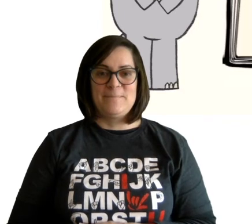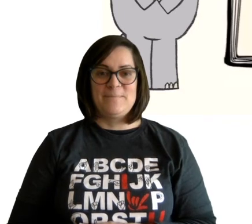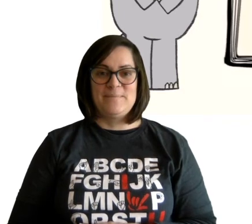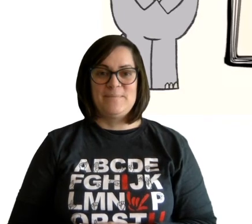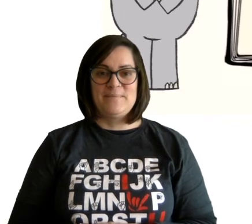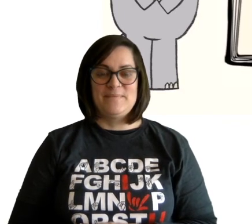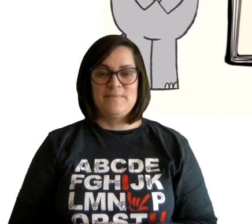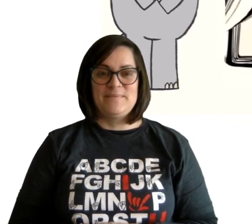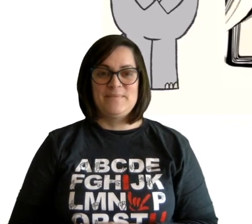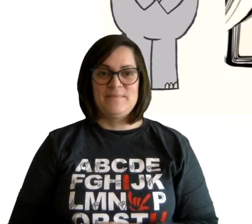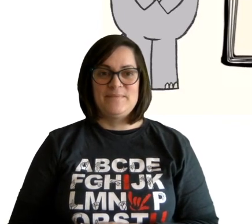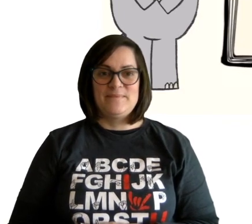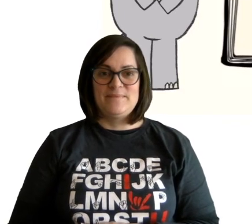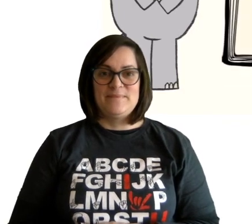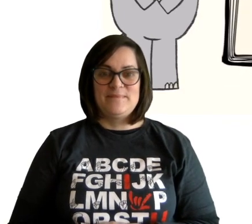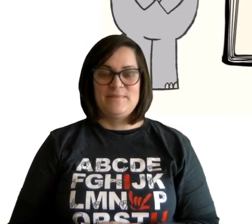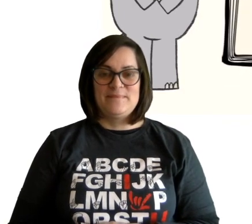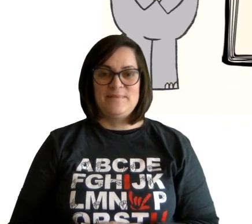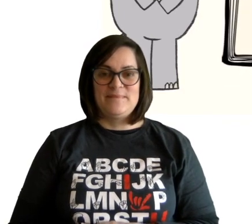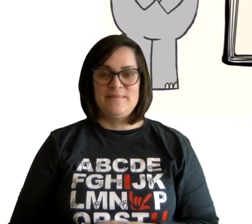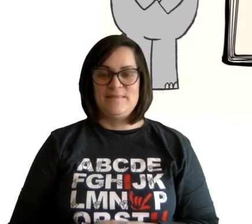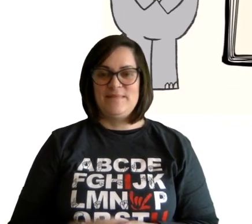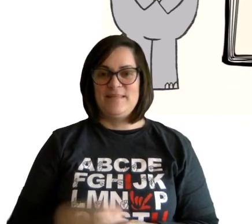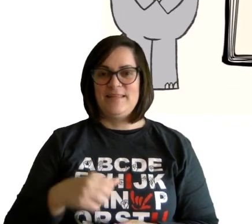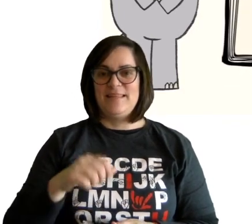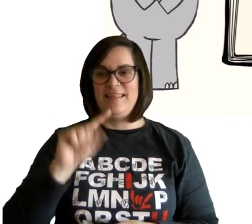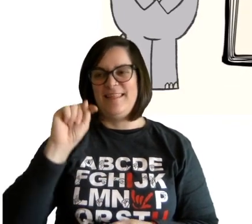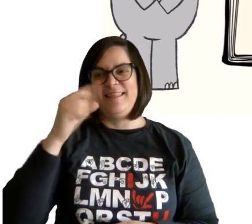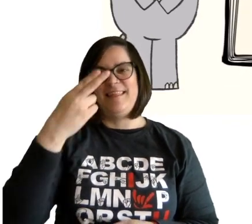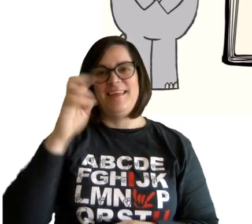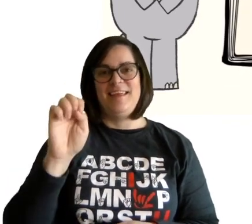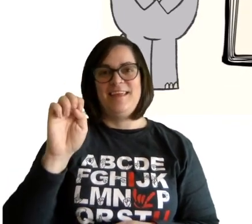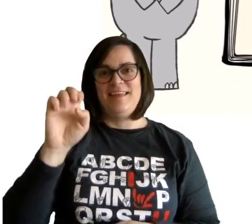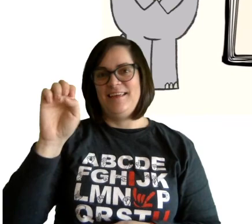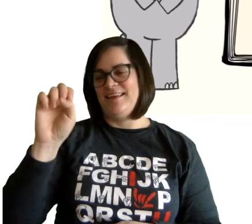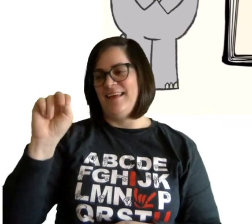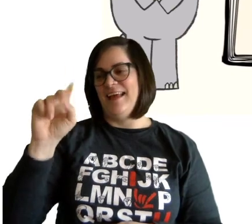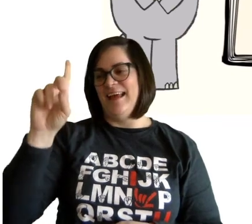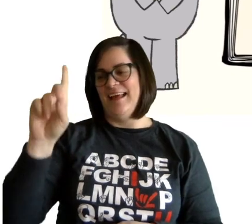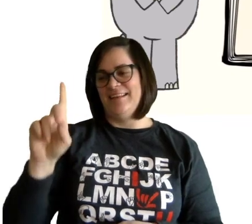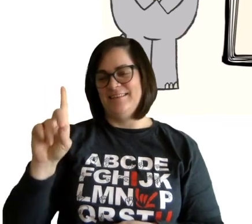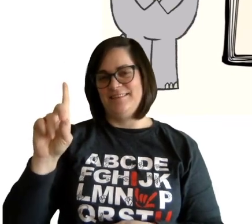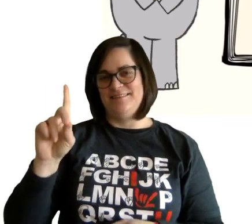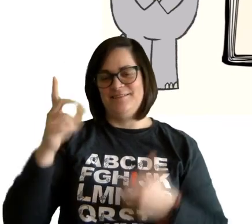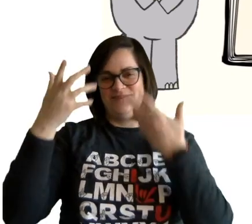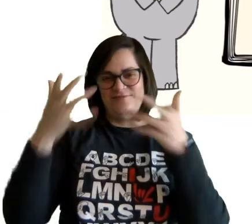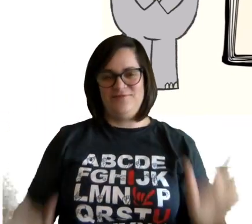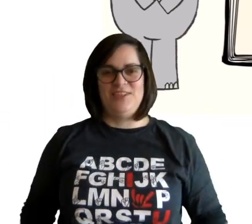The end.